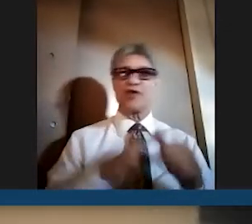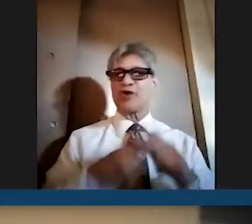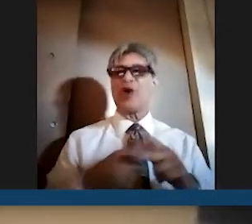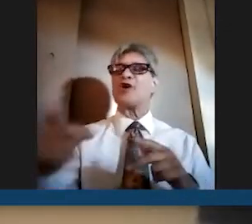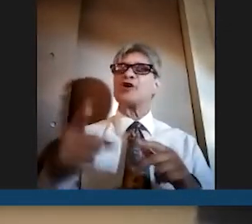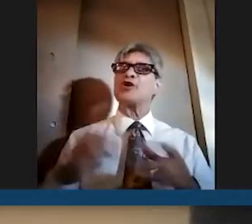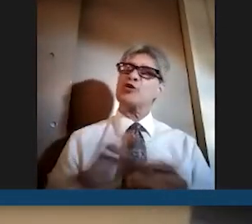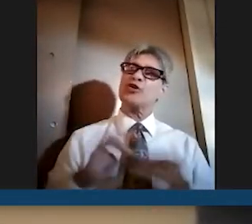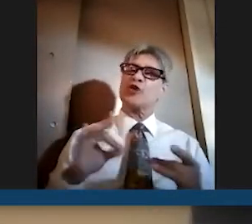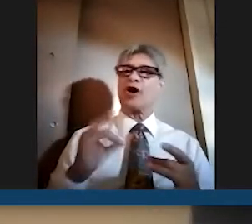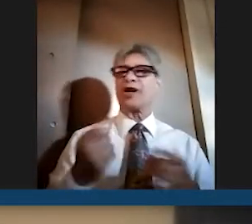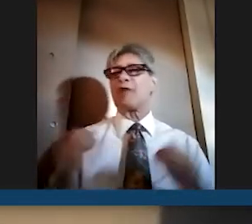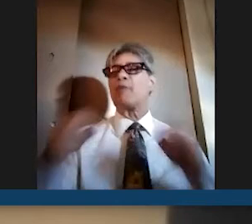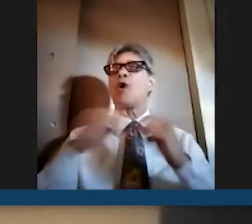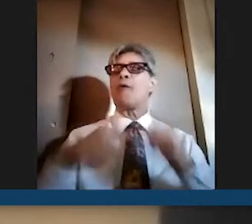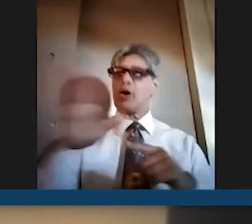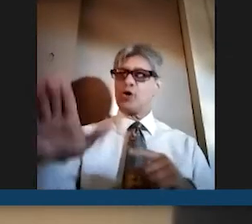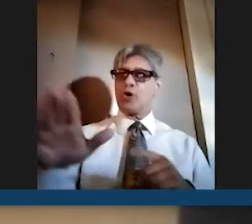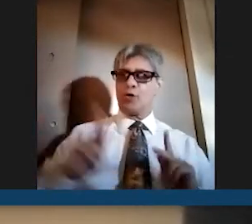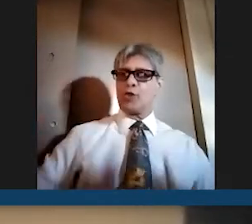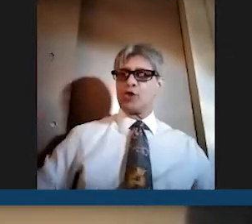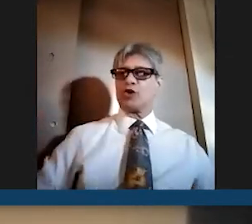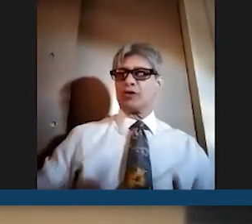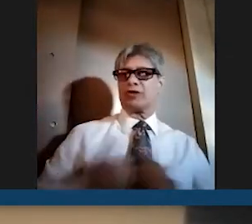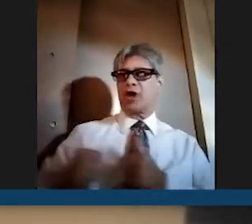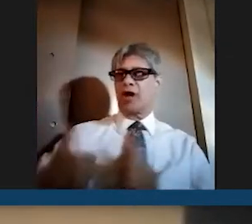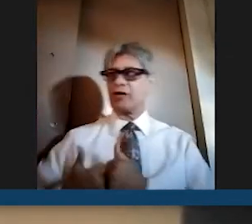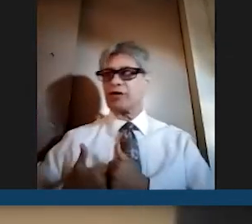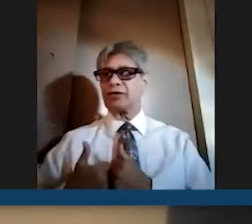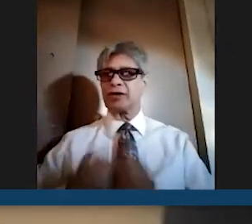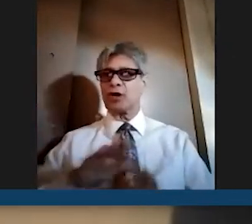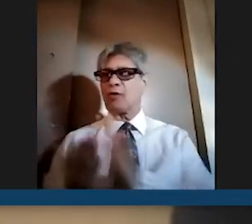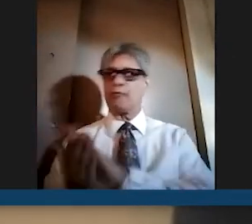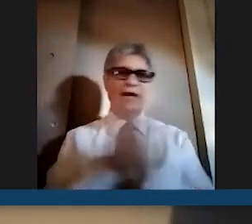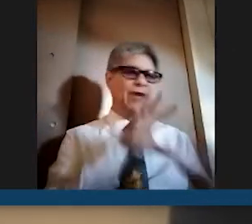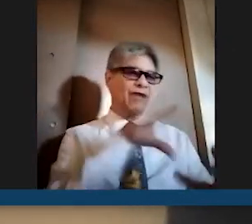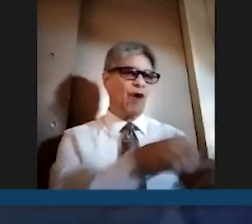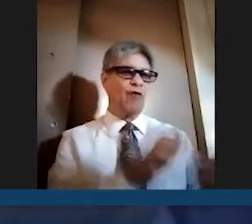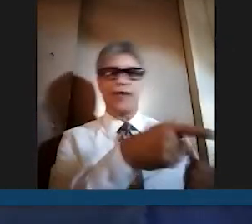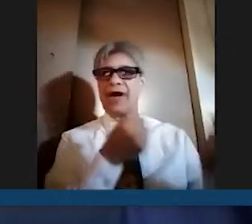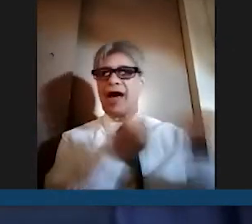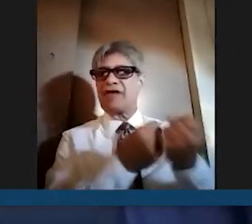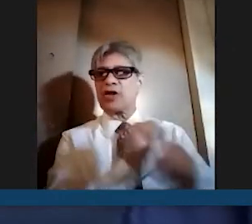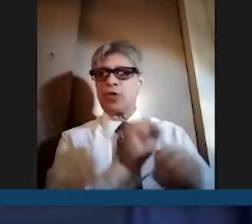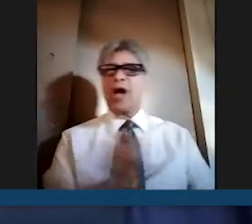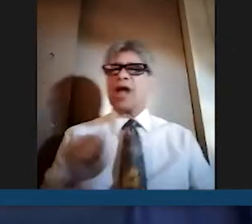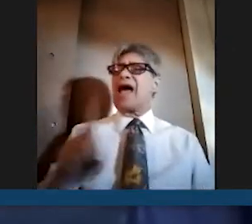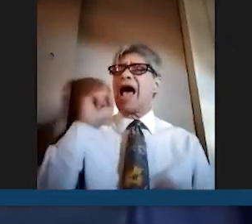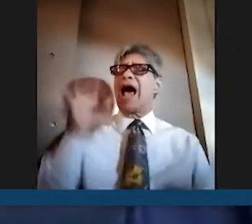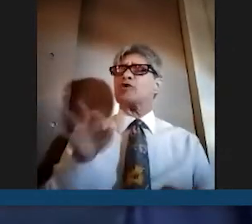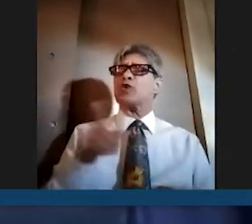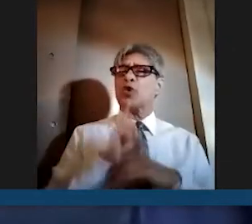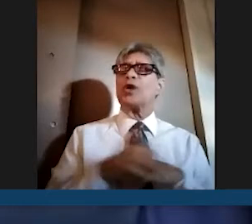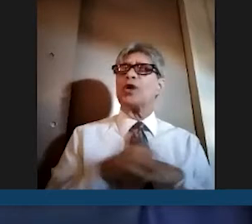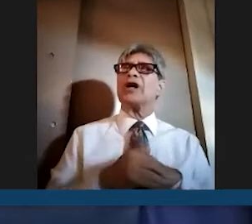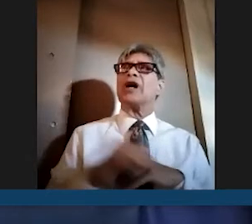little bit more about your personal challenges in getting involved with advocacy work? Yeah, absolutely. I mean, and actually,